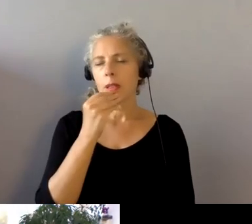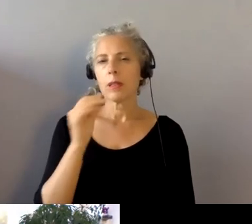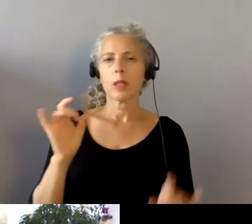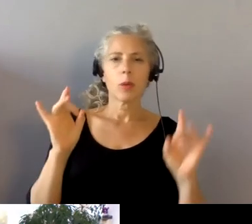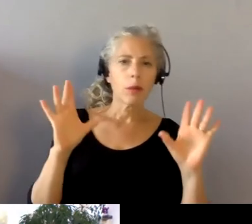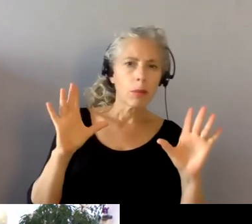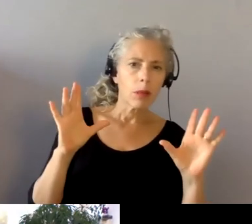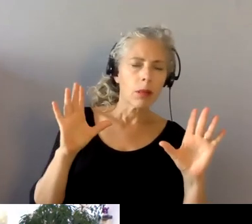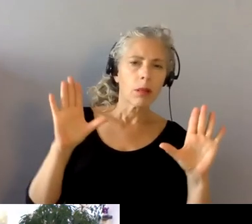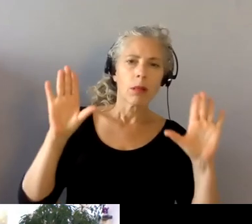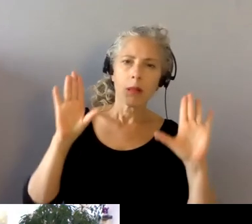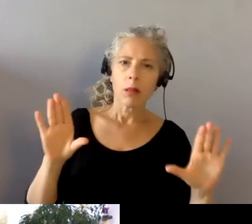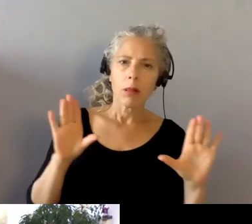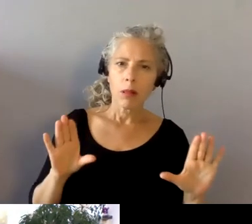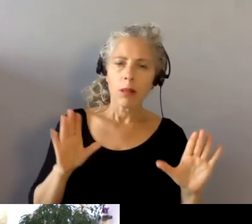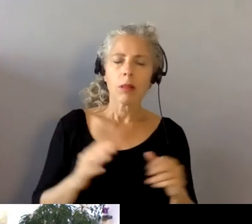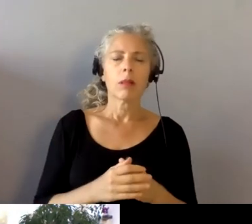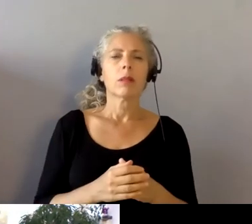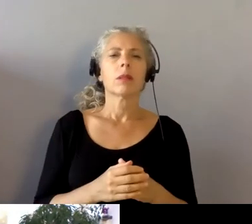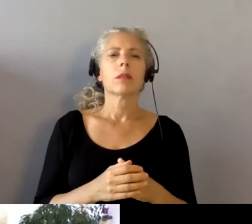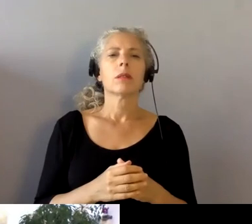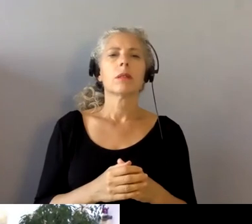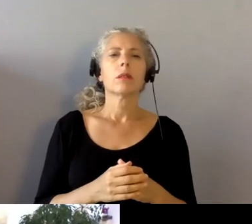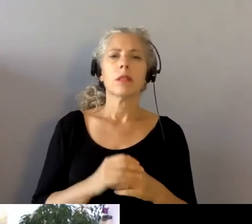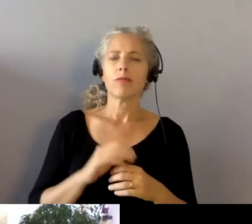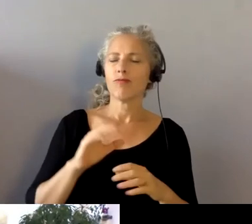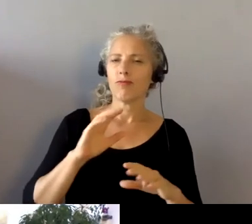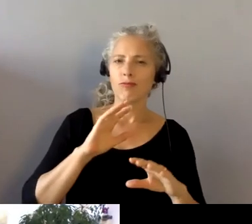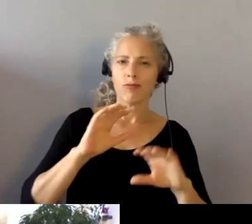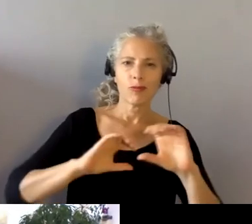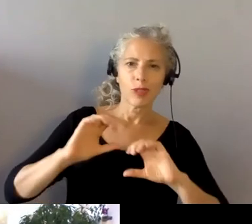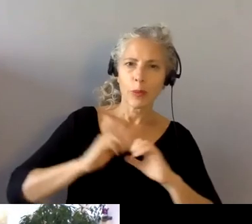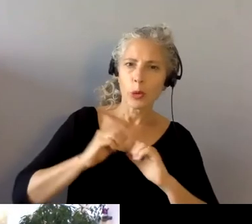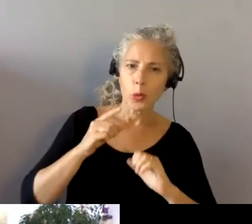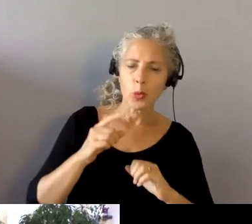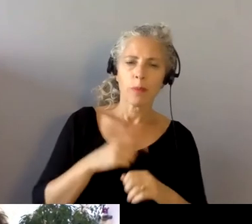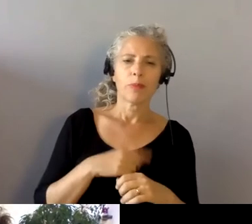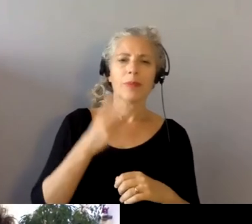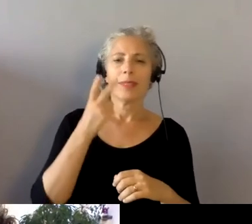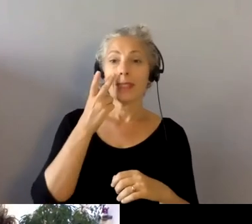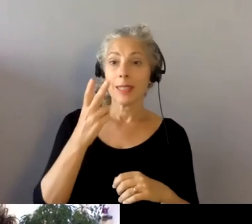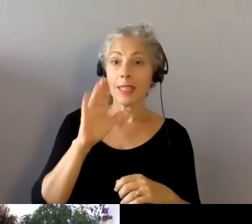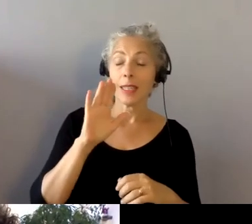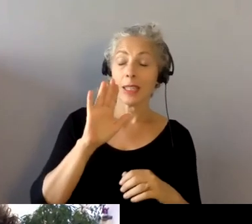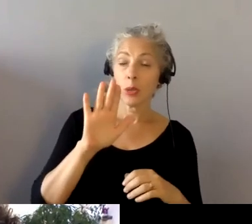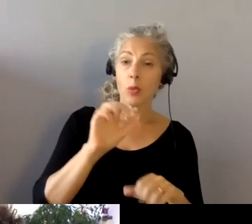incredible, and to chat with you this evening, to see how your work